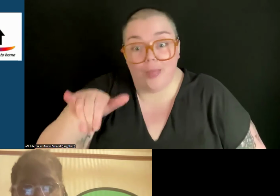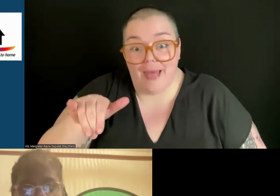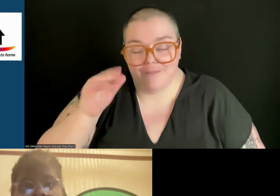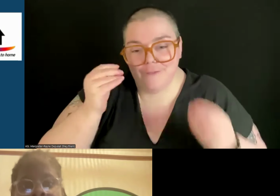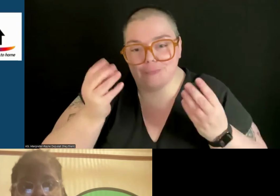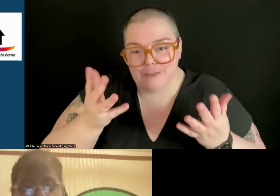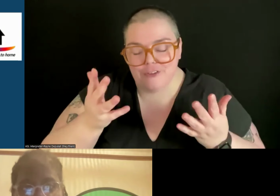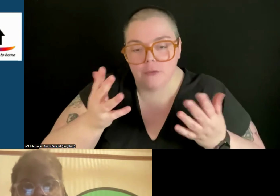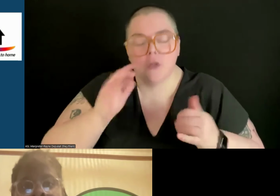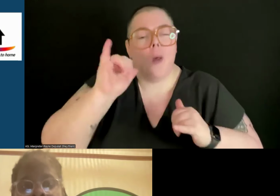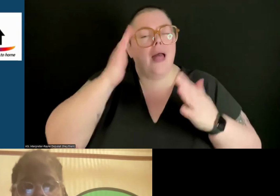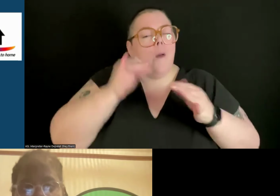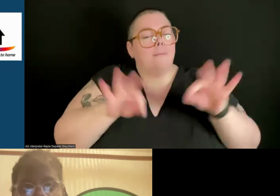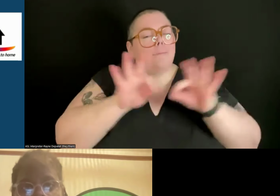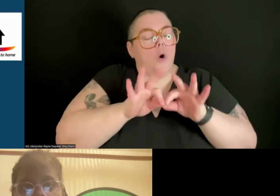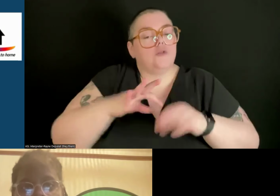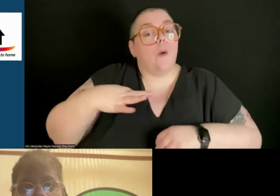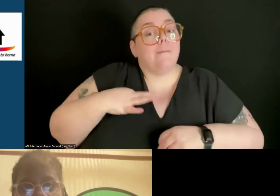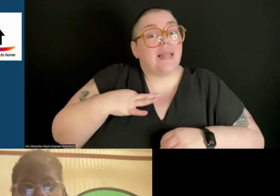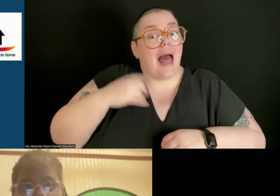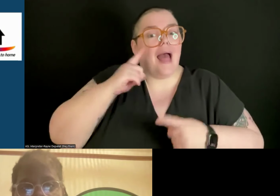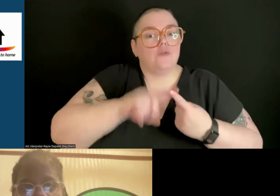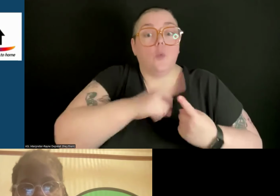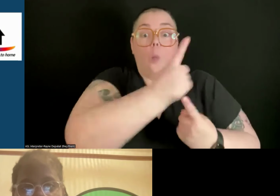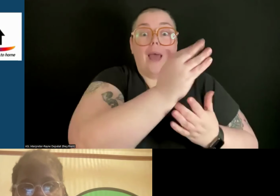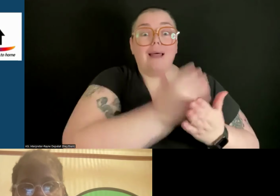That's why it's important to apply to more than one list.